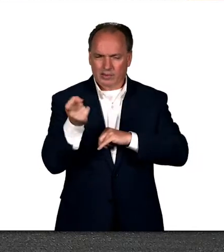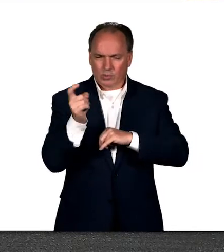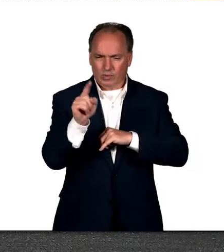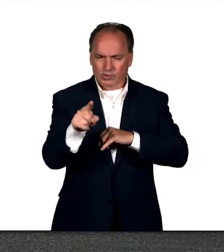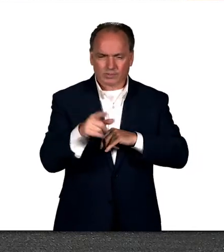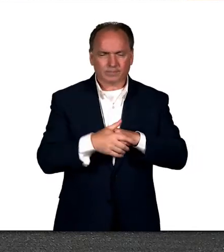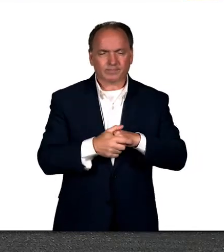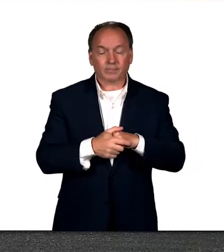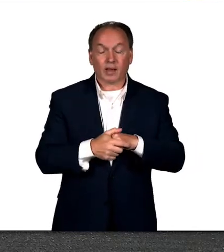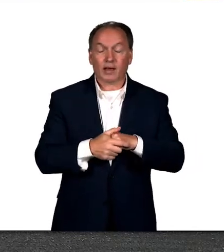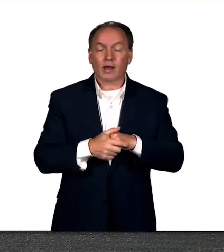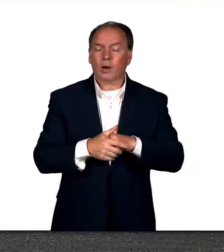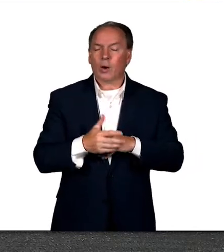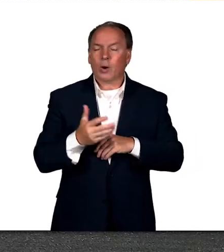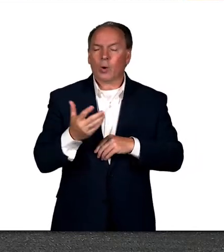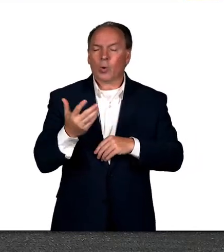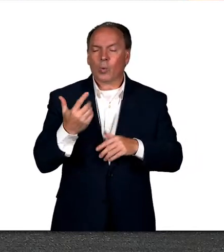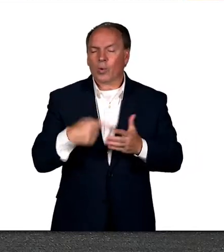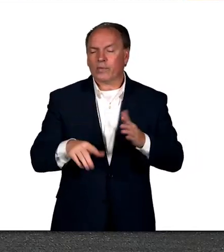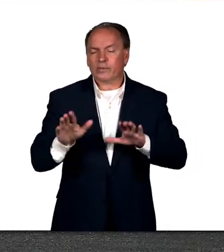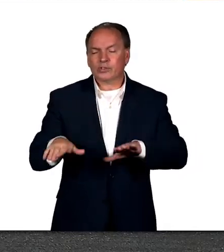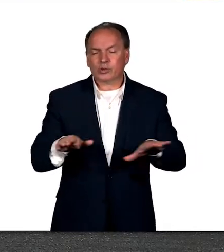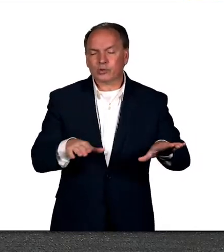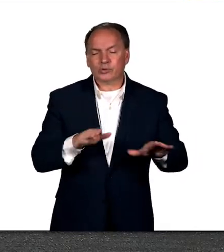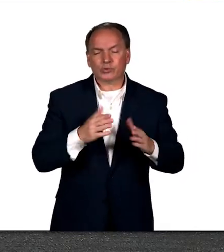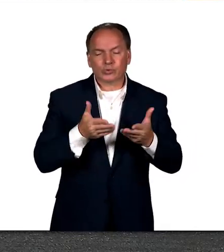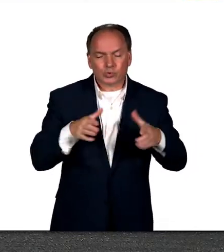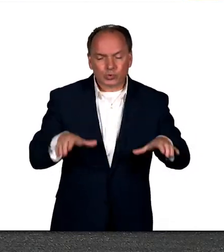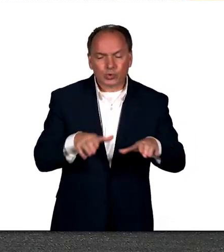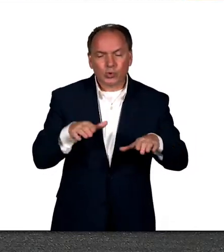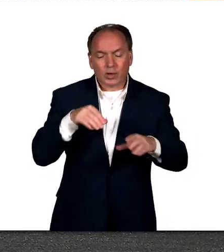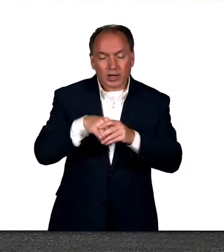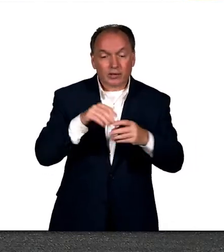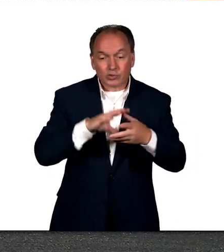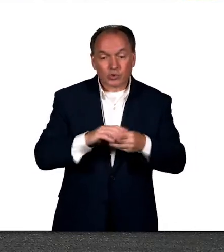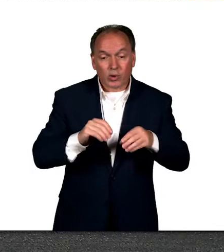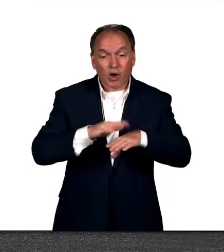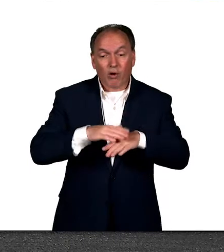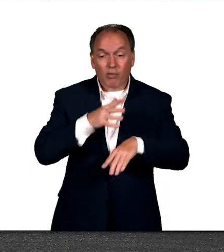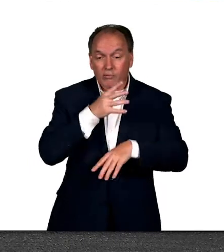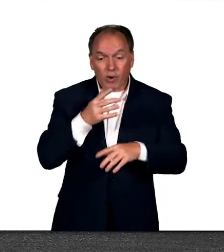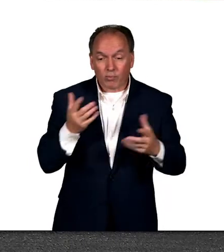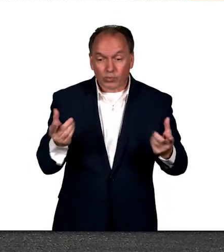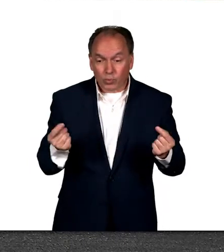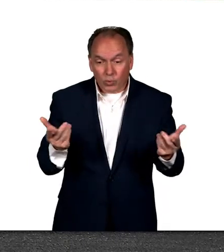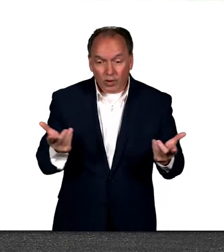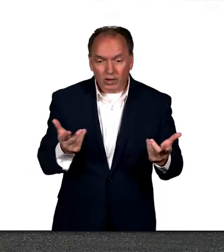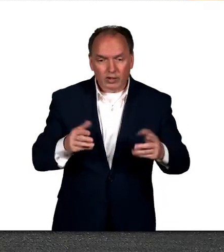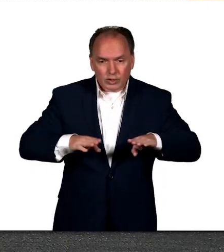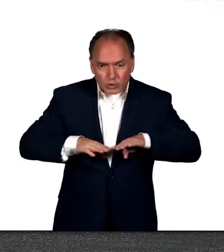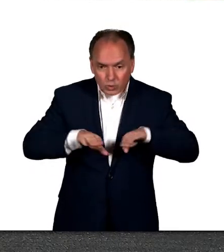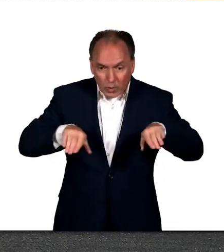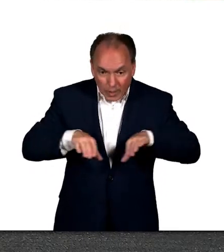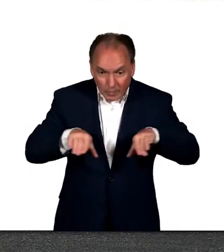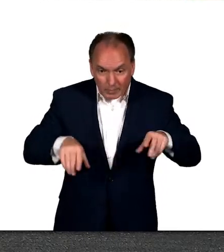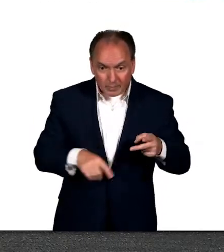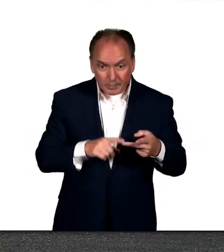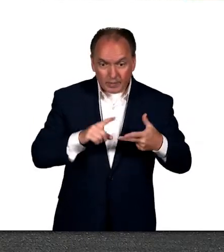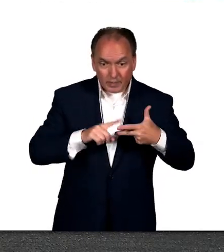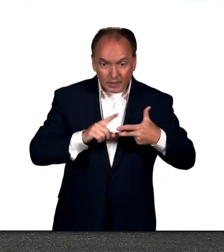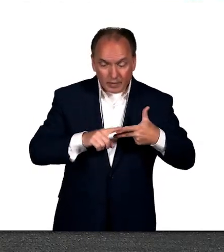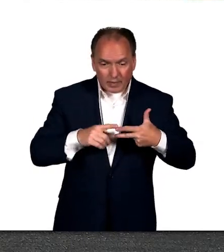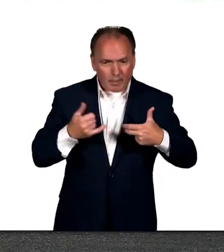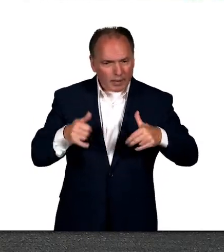question. Name one activity the children do in the story on the farm. Do they swim in the book? Do they